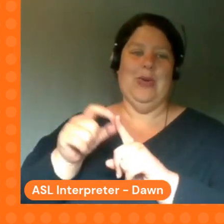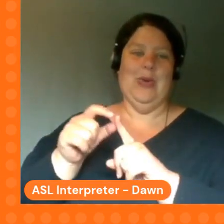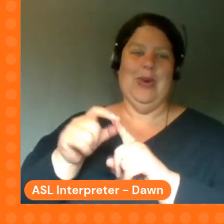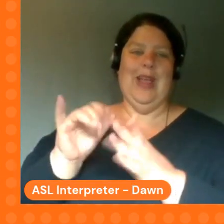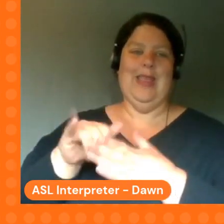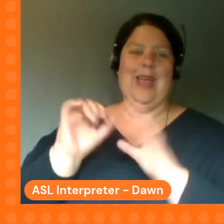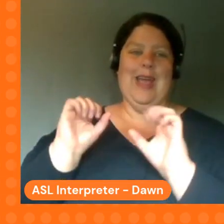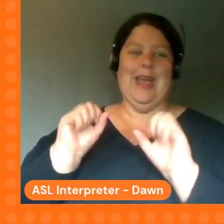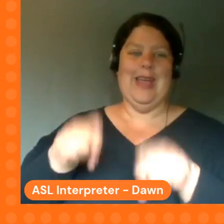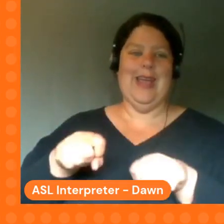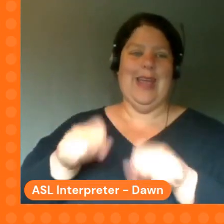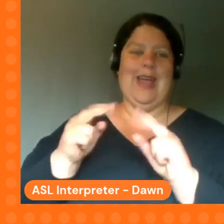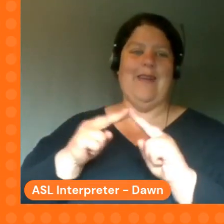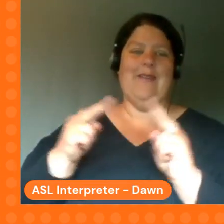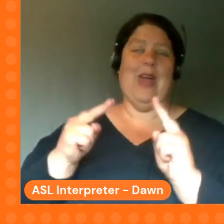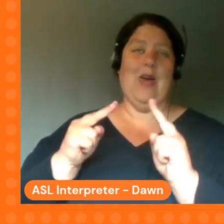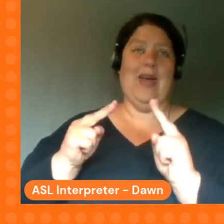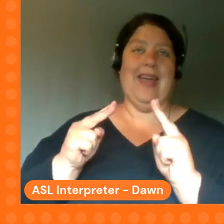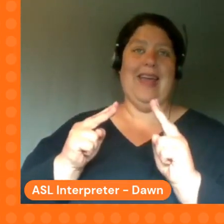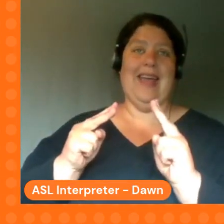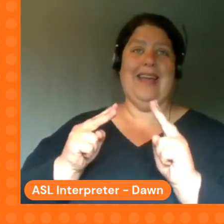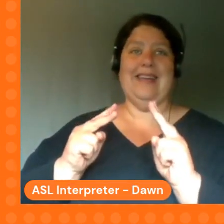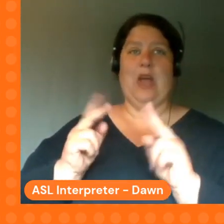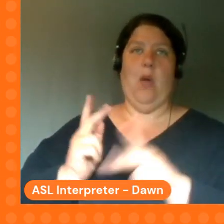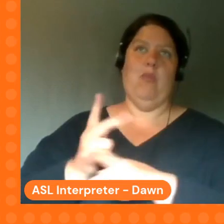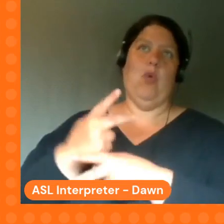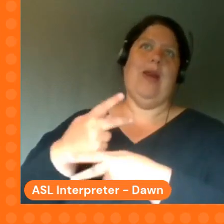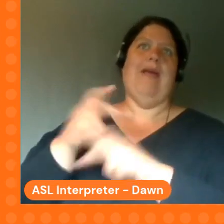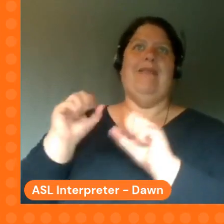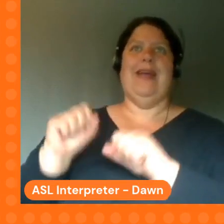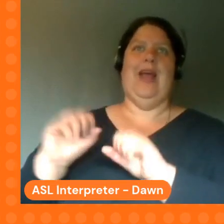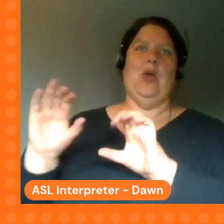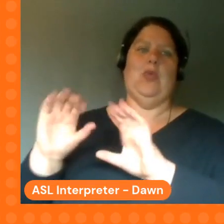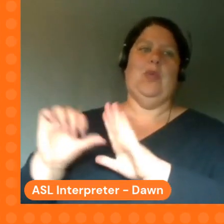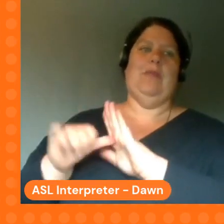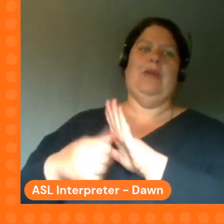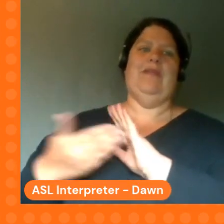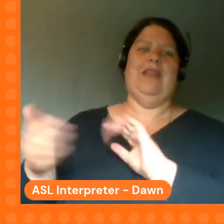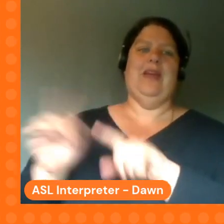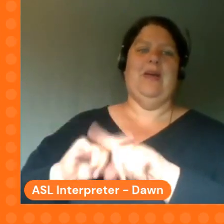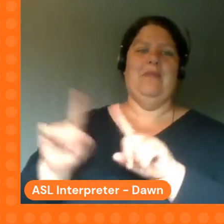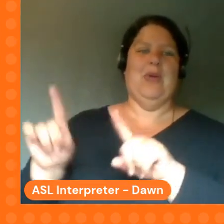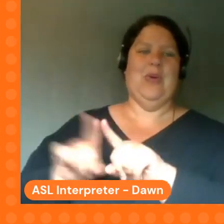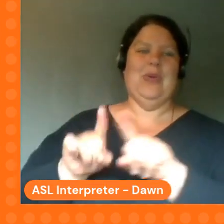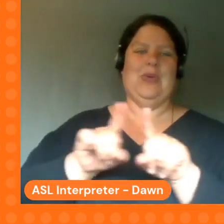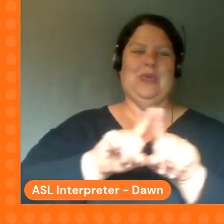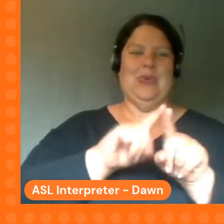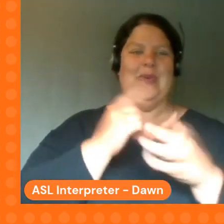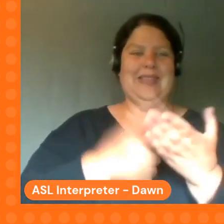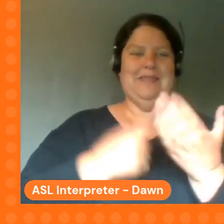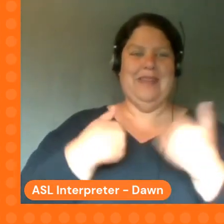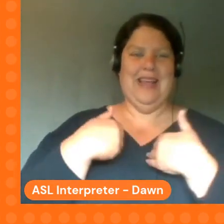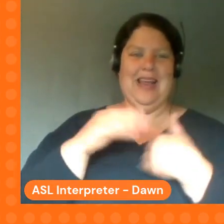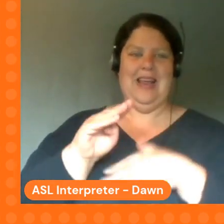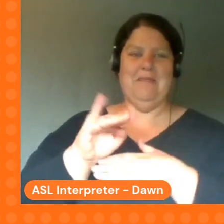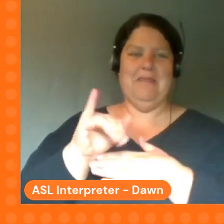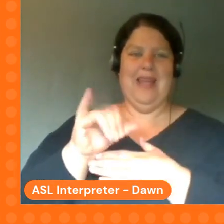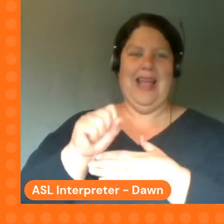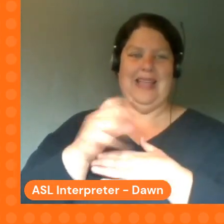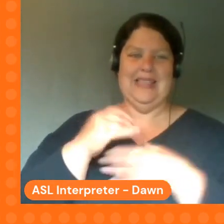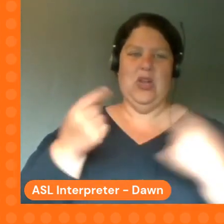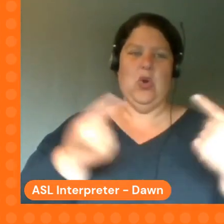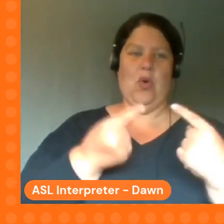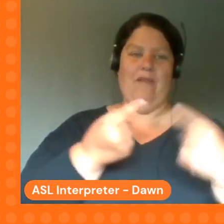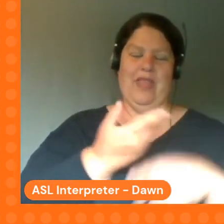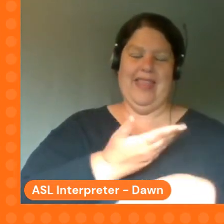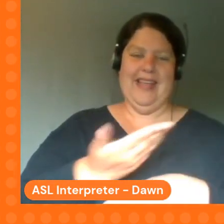very productive, can do impressive thing, but it also sometimes has a lot of bias and harmful things. So we want to start